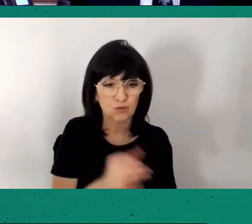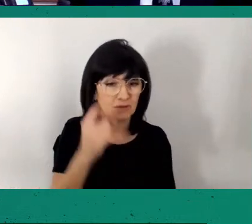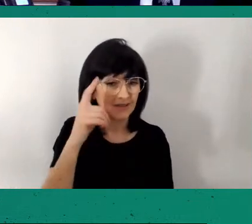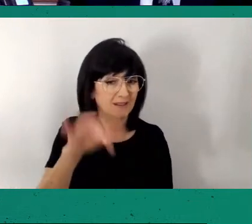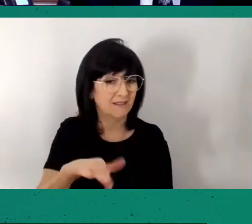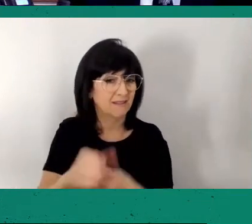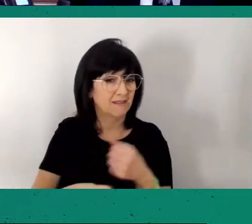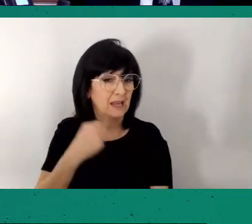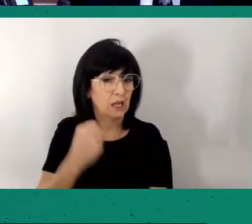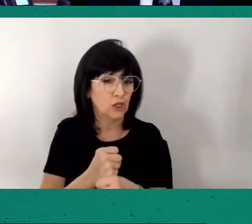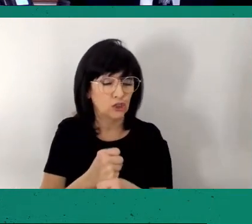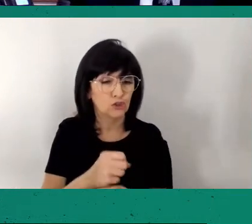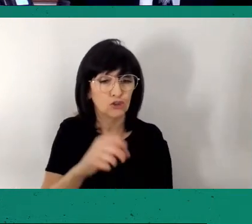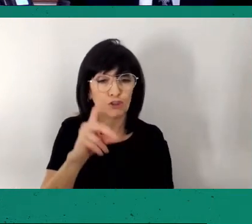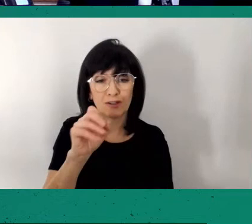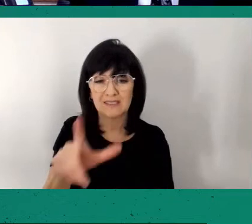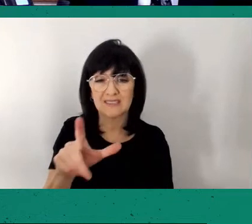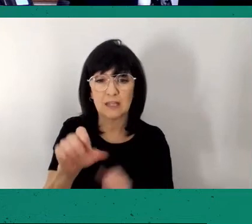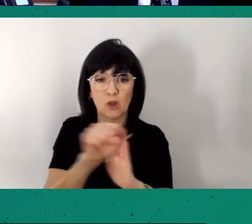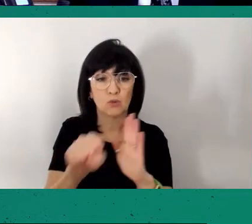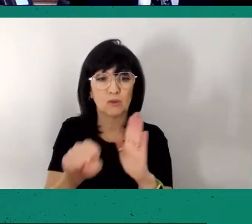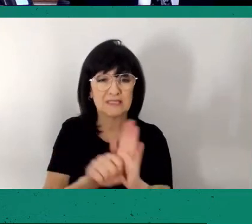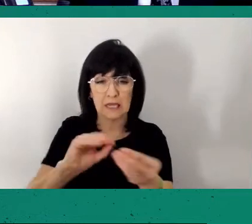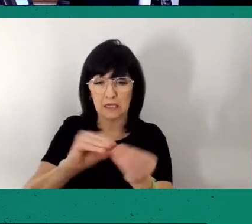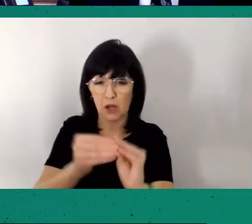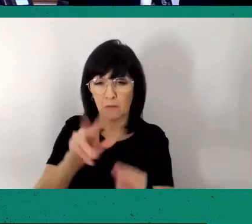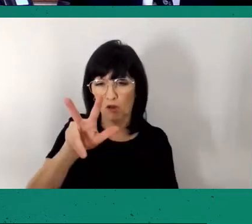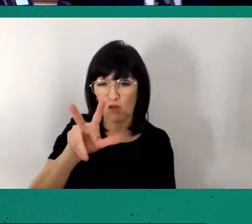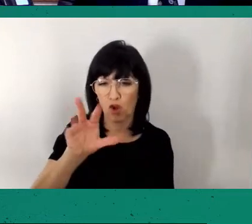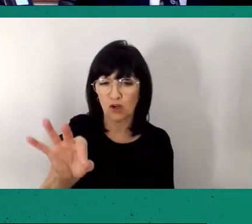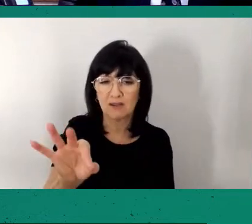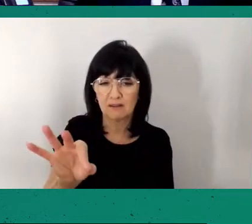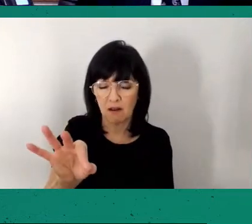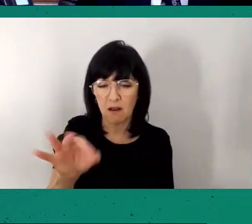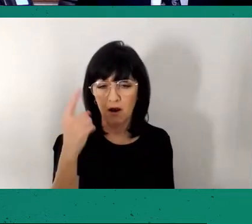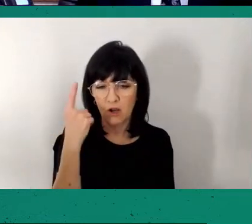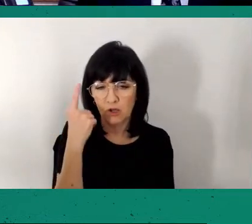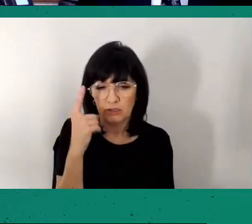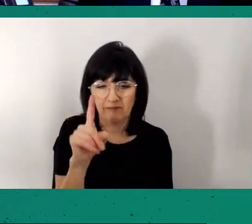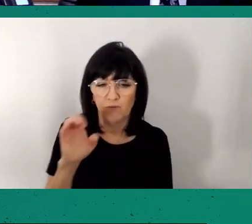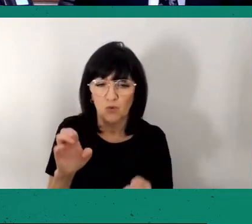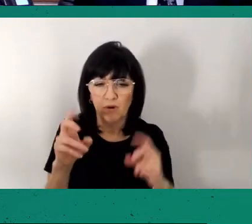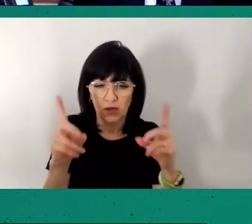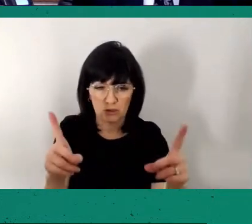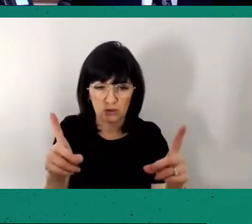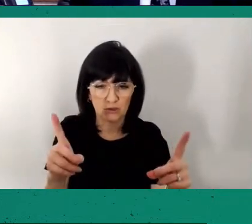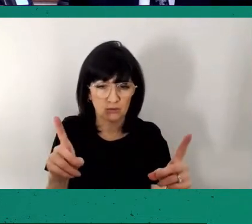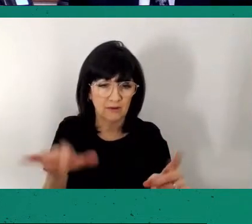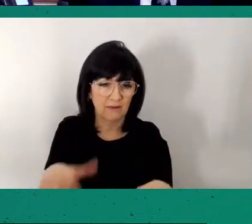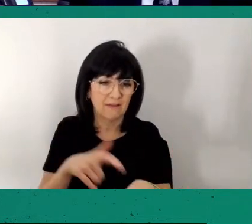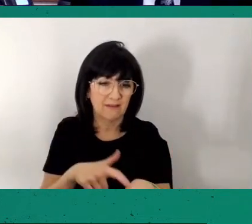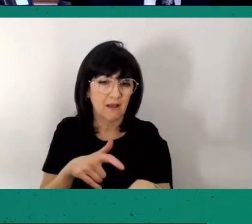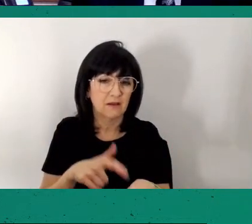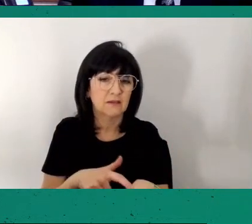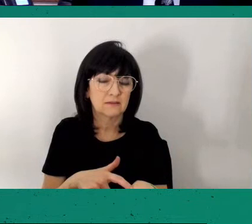of education. There was a strong push for tax increases. Next